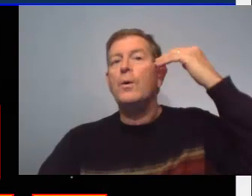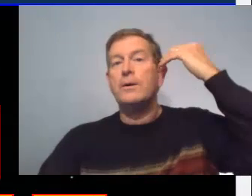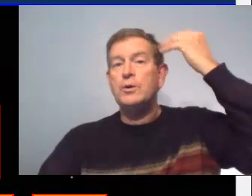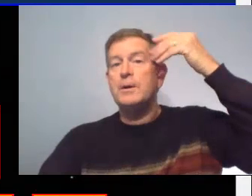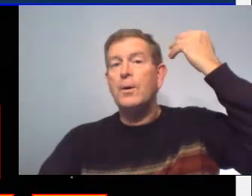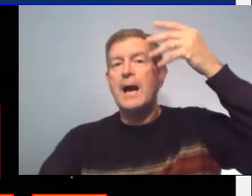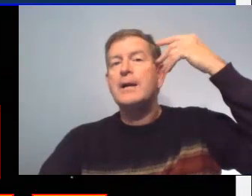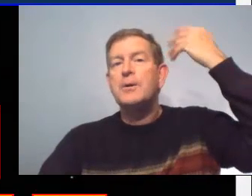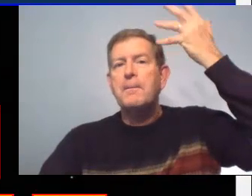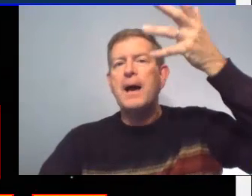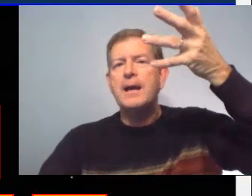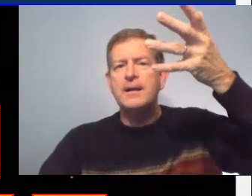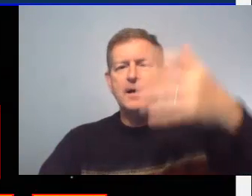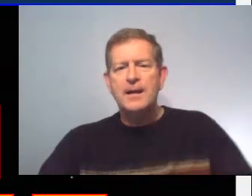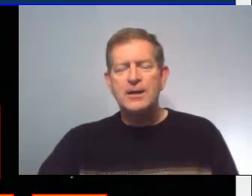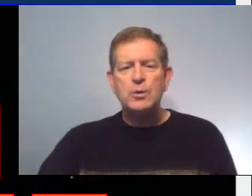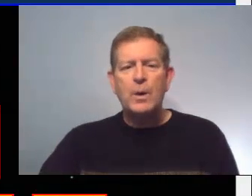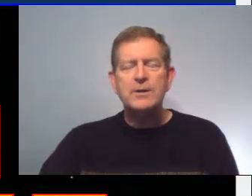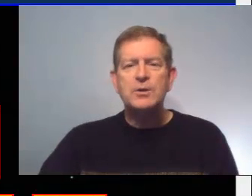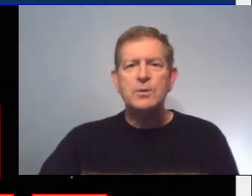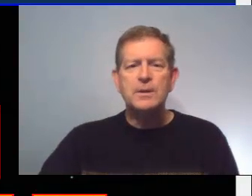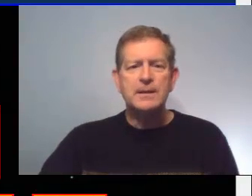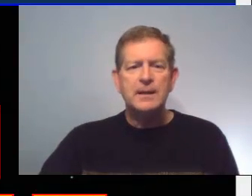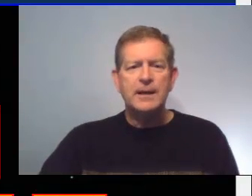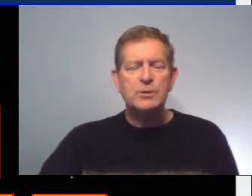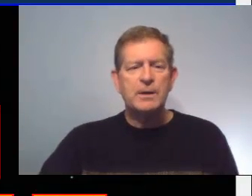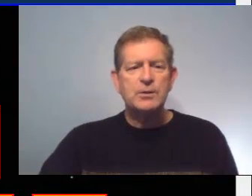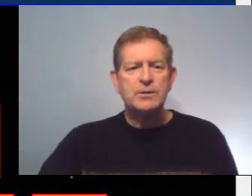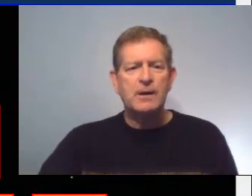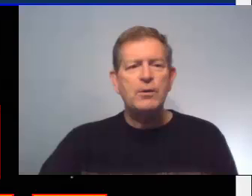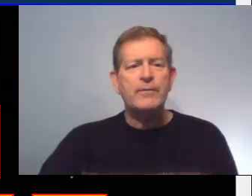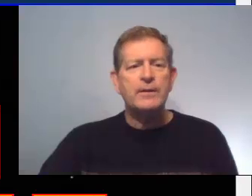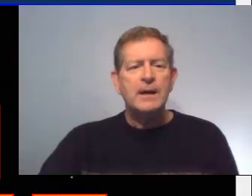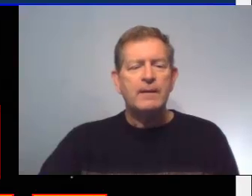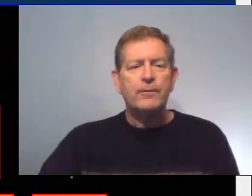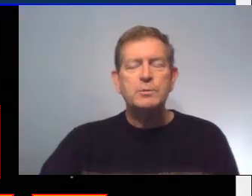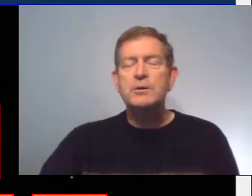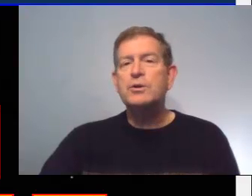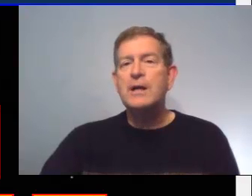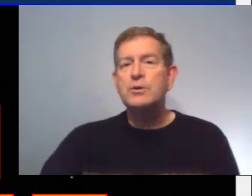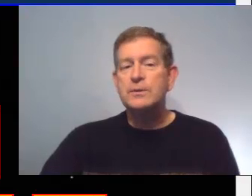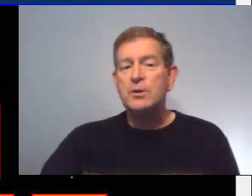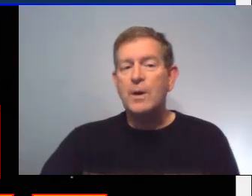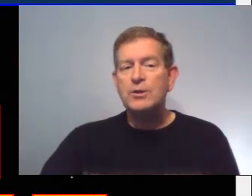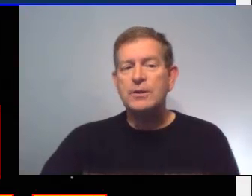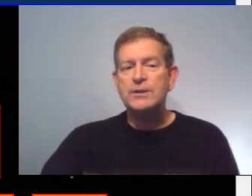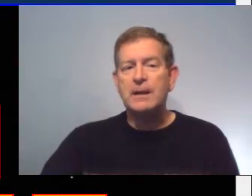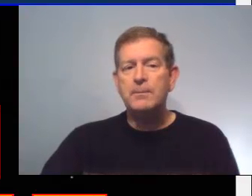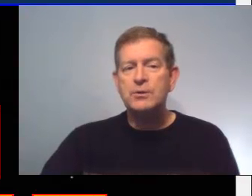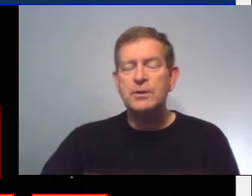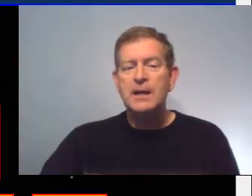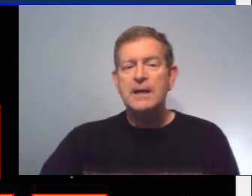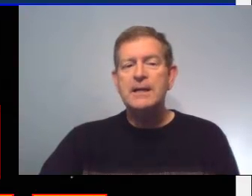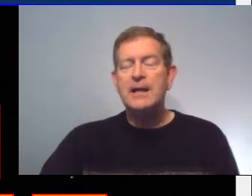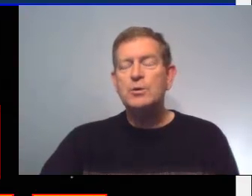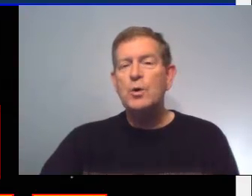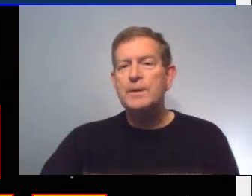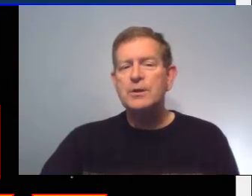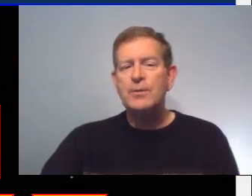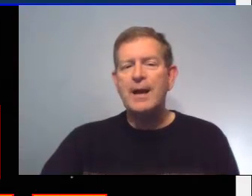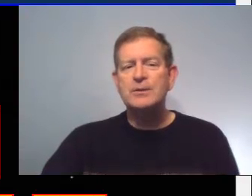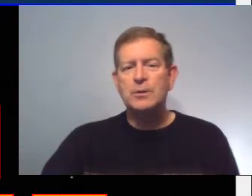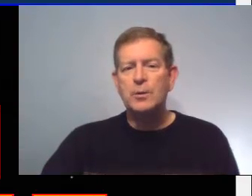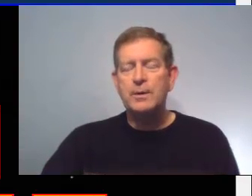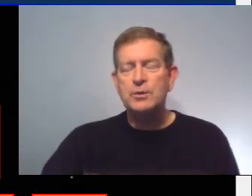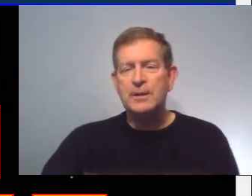what's should be going on in your mind as you want to express yourself. You have the first picture tells you it's a question. The second picture indicates to whom